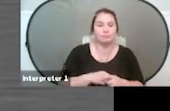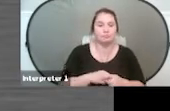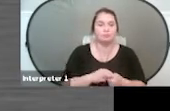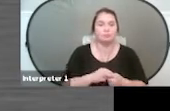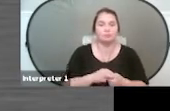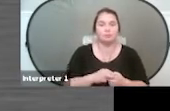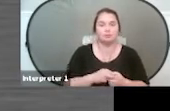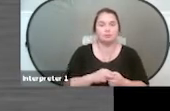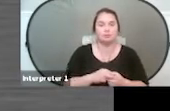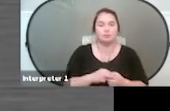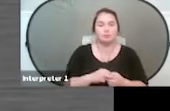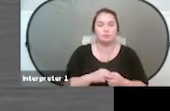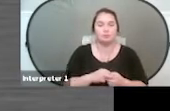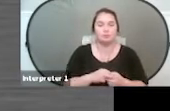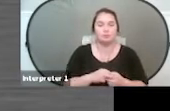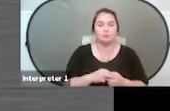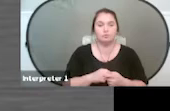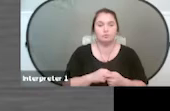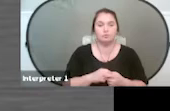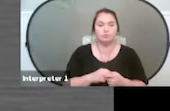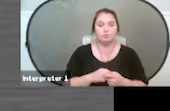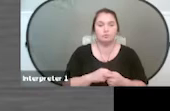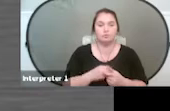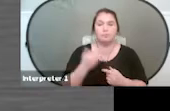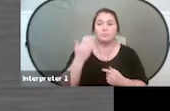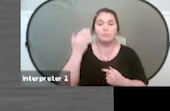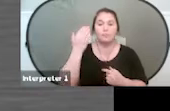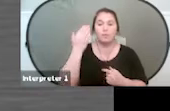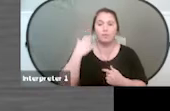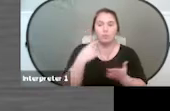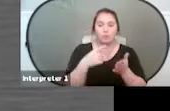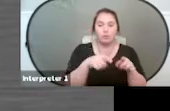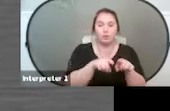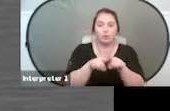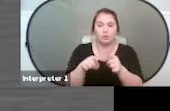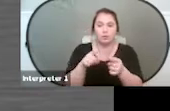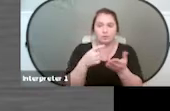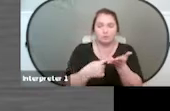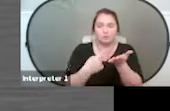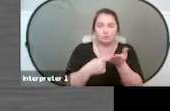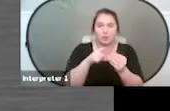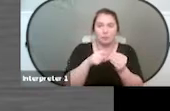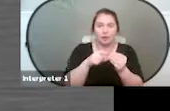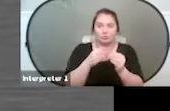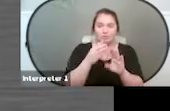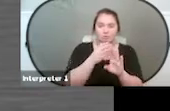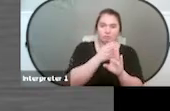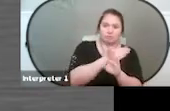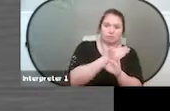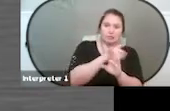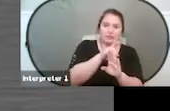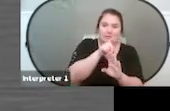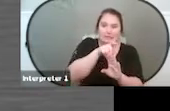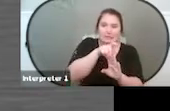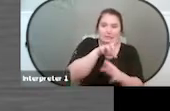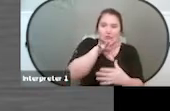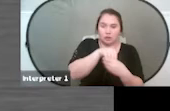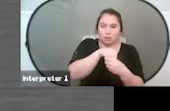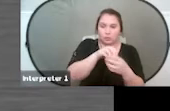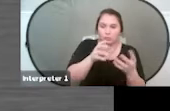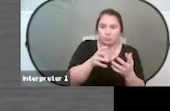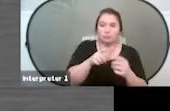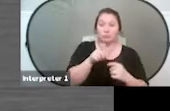So we also talked about some key attributes that we really want to focus on and